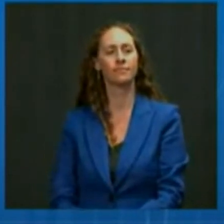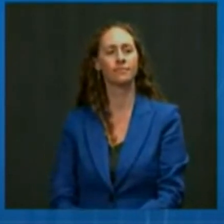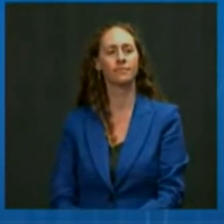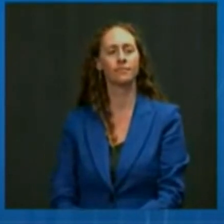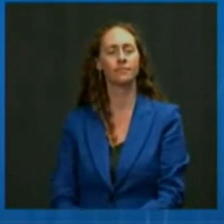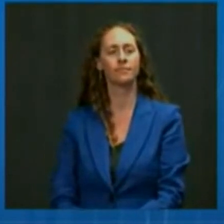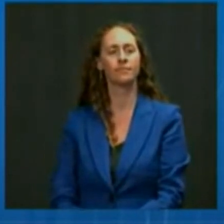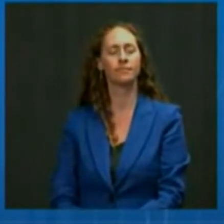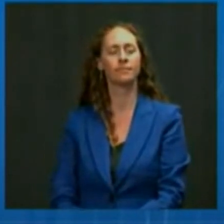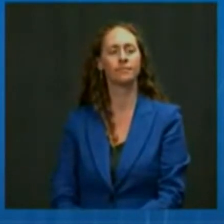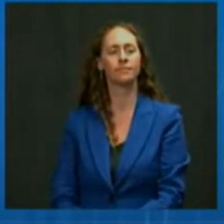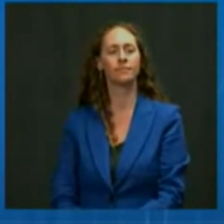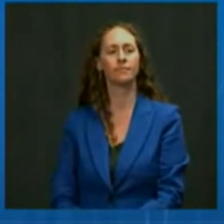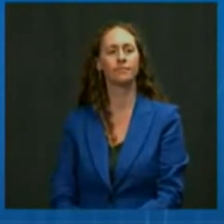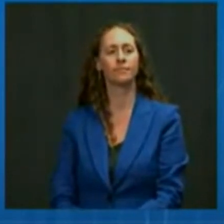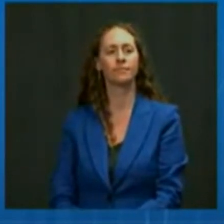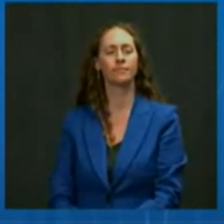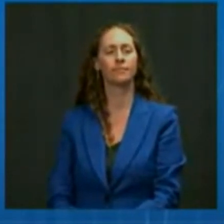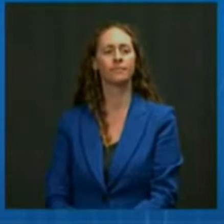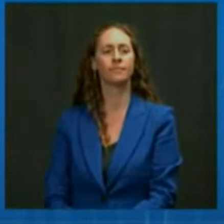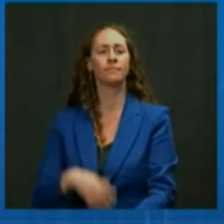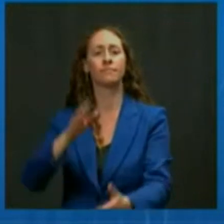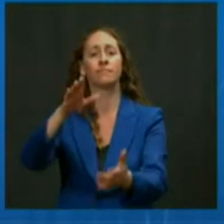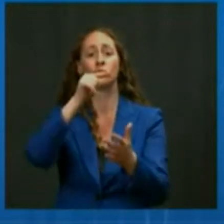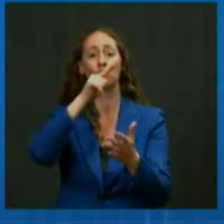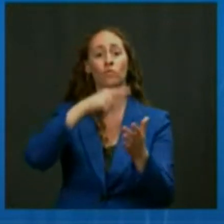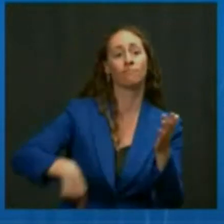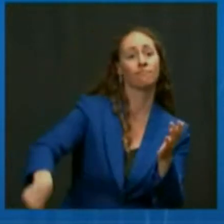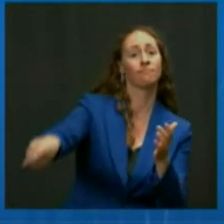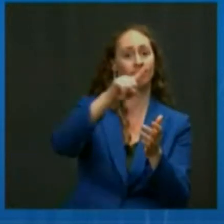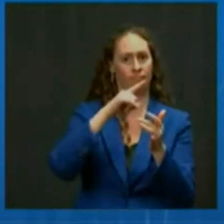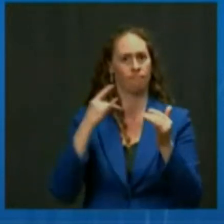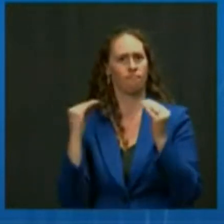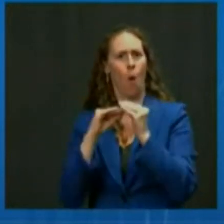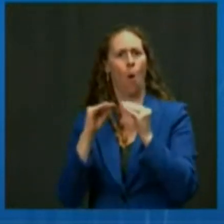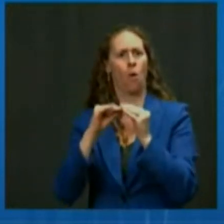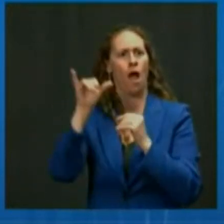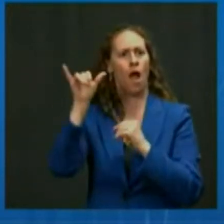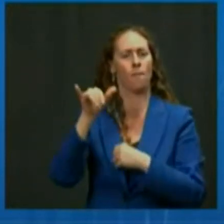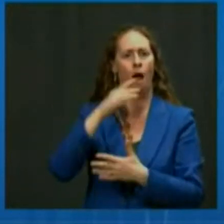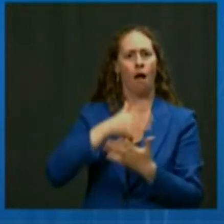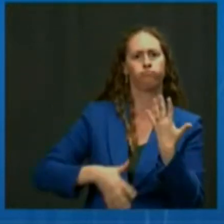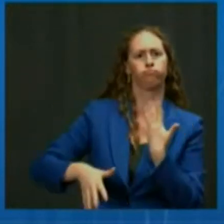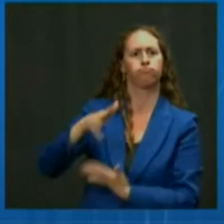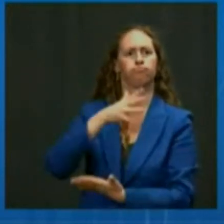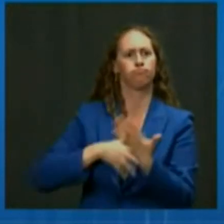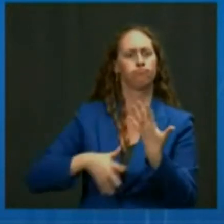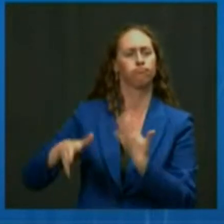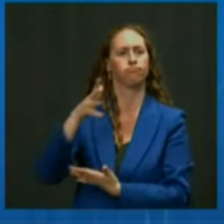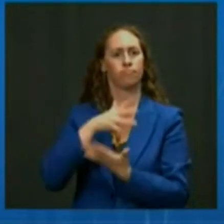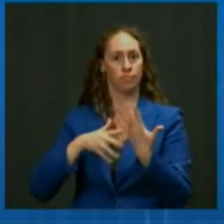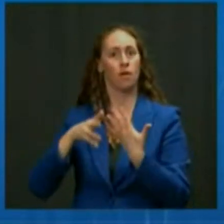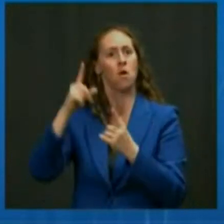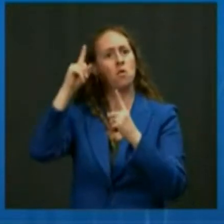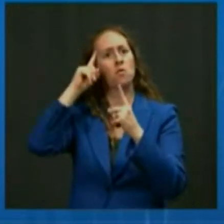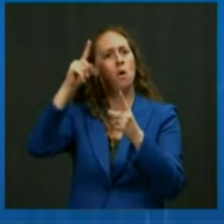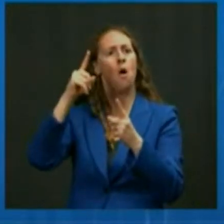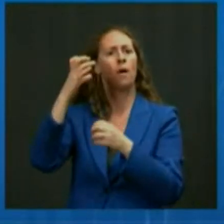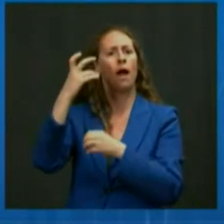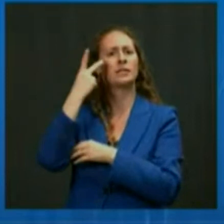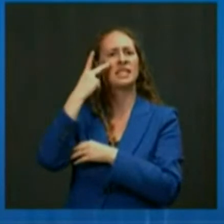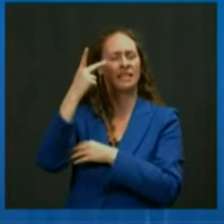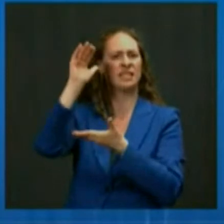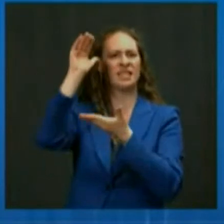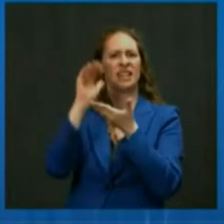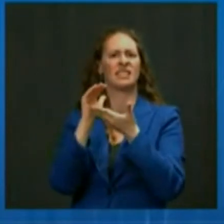could have an impact on transmission. I certainly hope that's the case. If it is, then you could really get